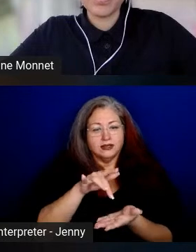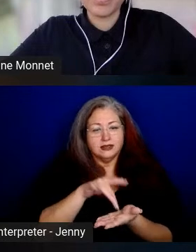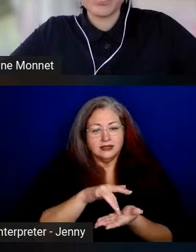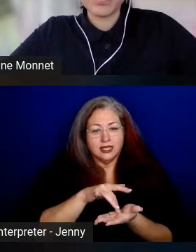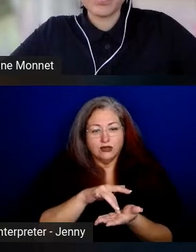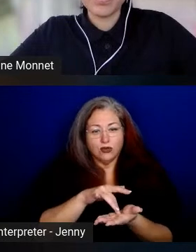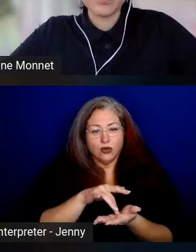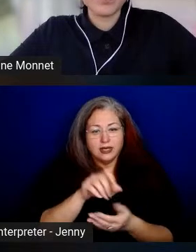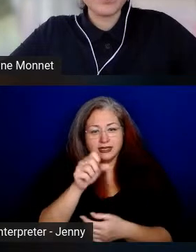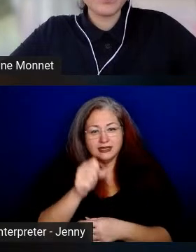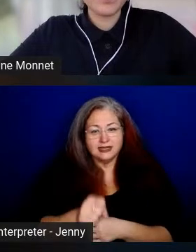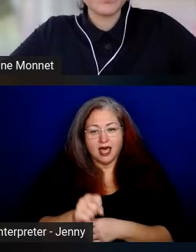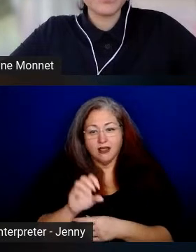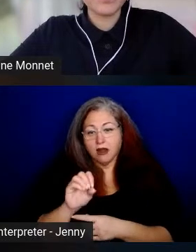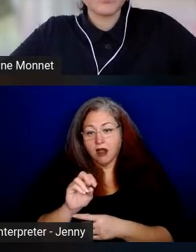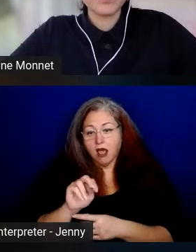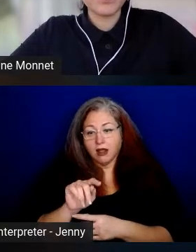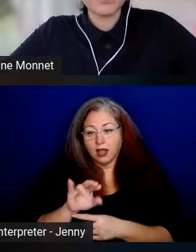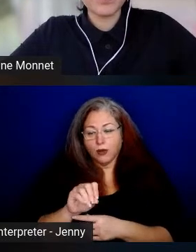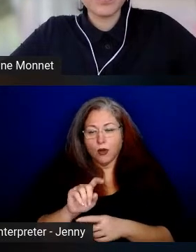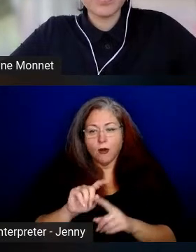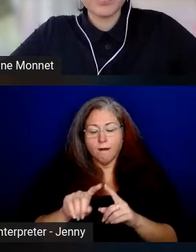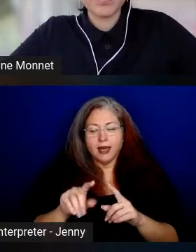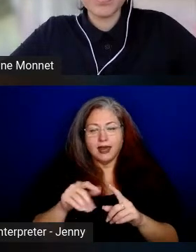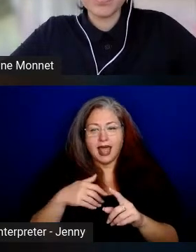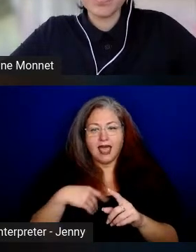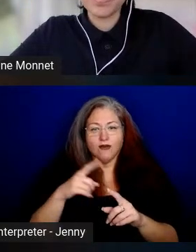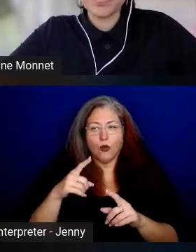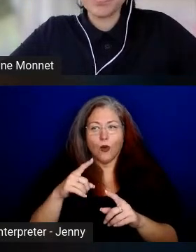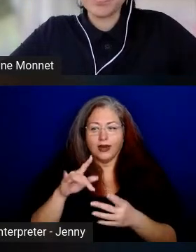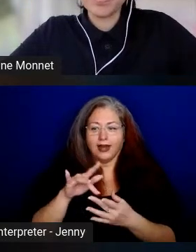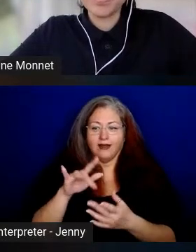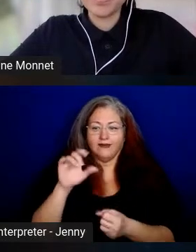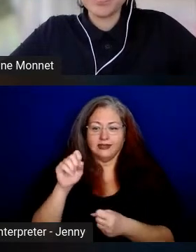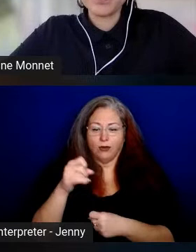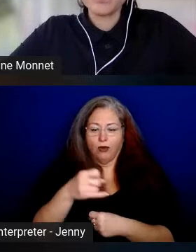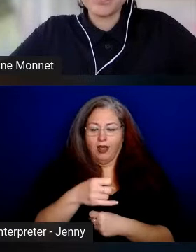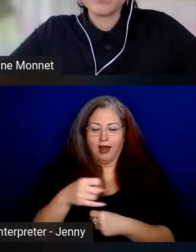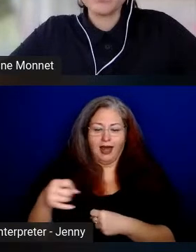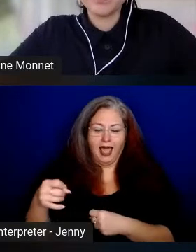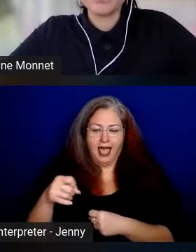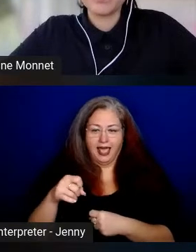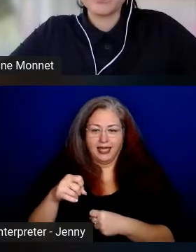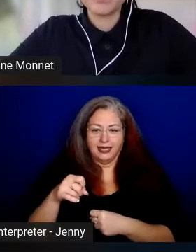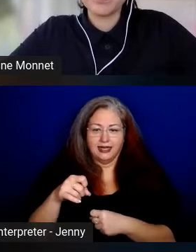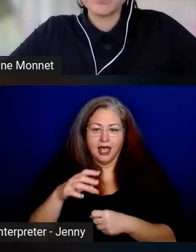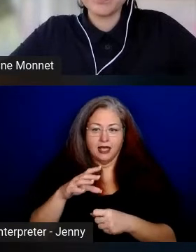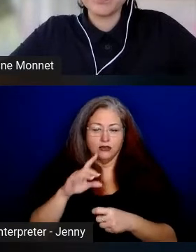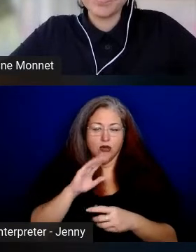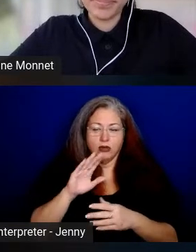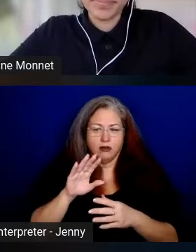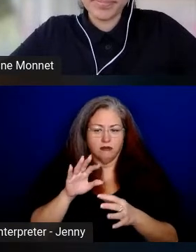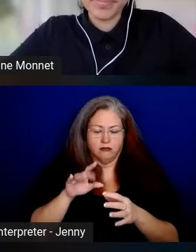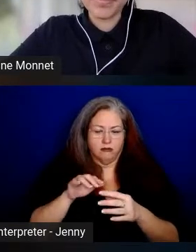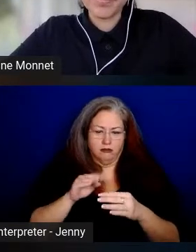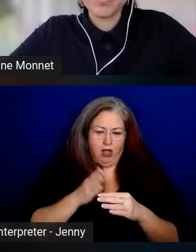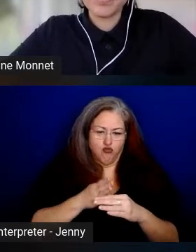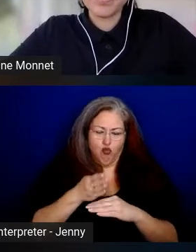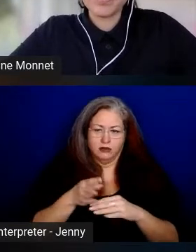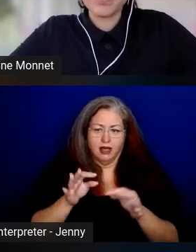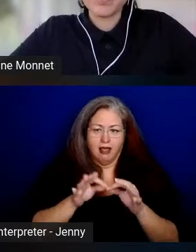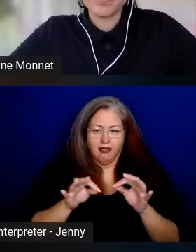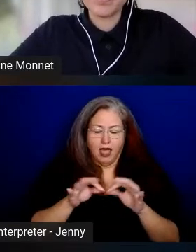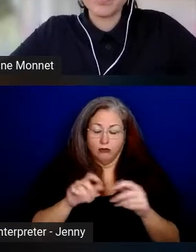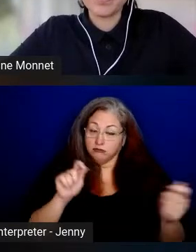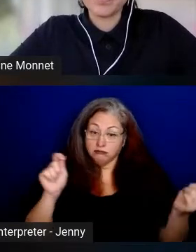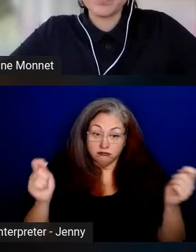and Southern Ontario, but there's like an invisible line near Nipigon, Ontario, and all the language changes. And so